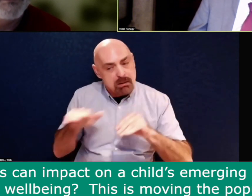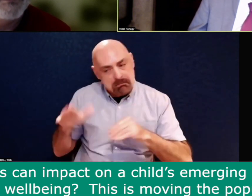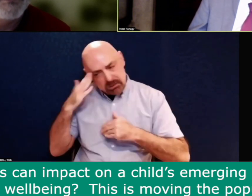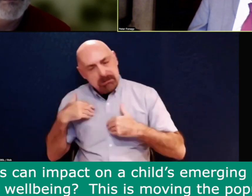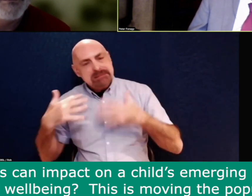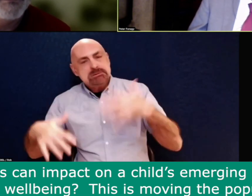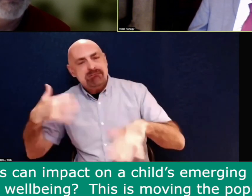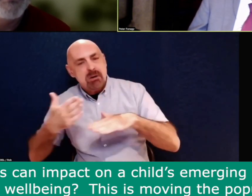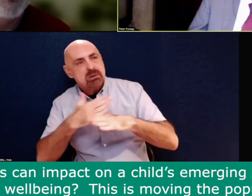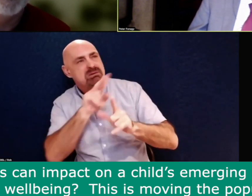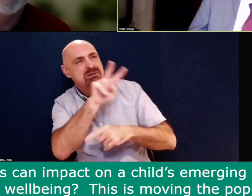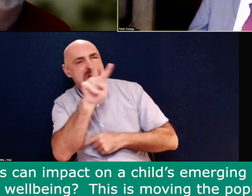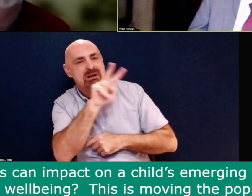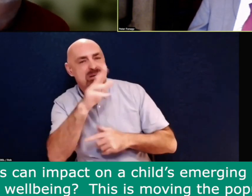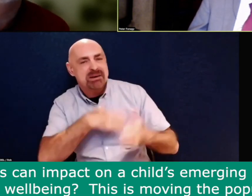mental well-being?